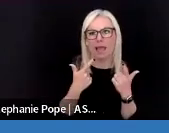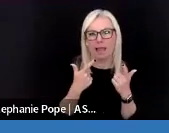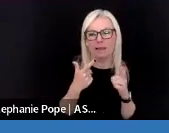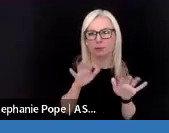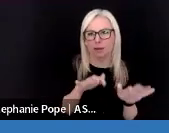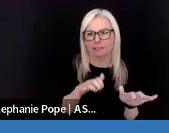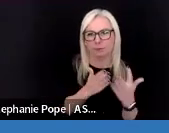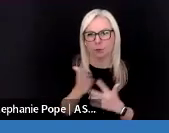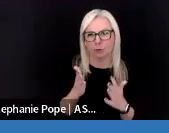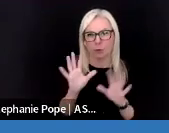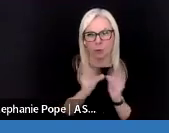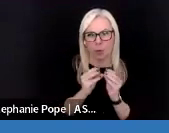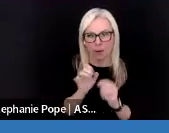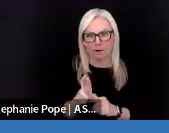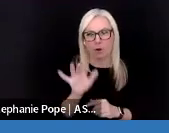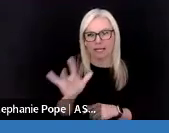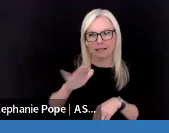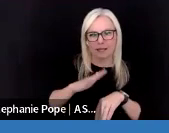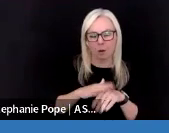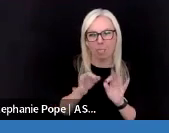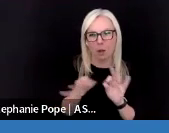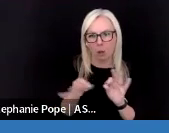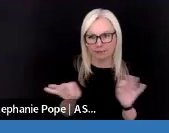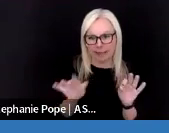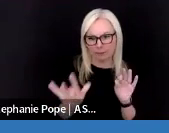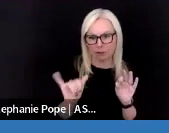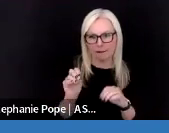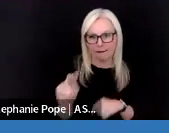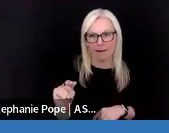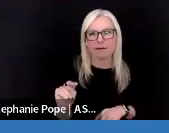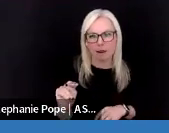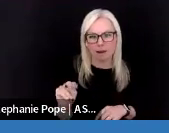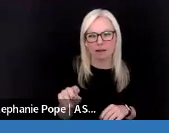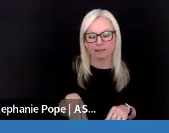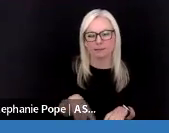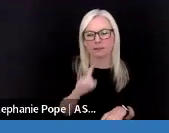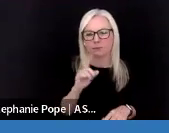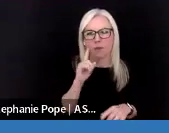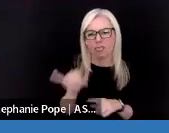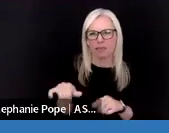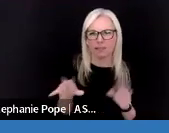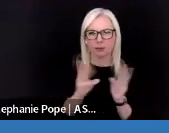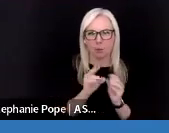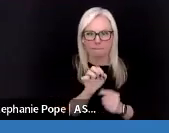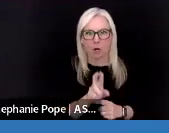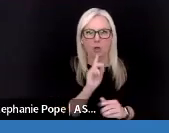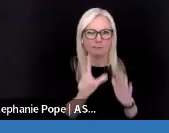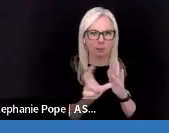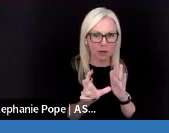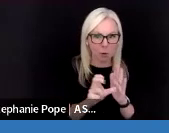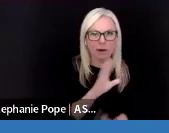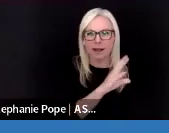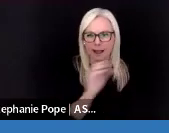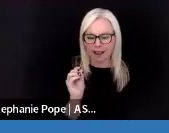webinar, you can also click on the closed caption icon to do this. This webinar is being recorded and it